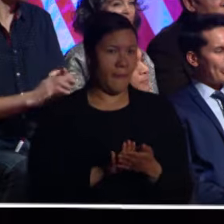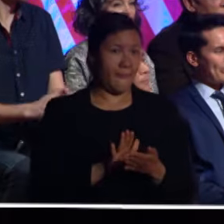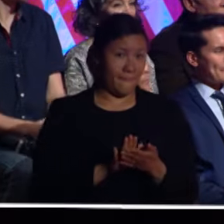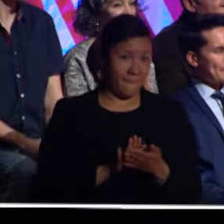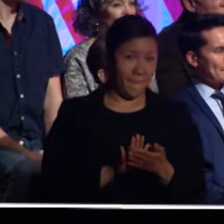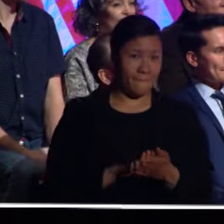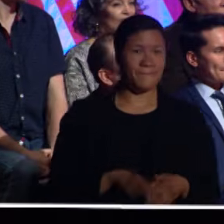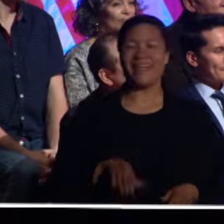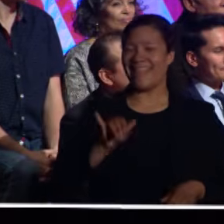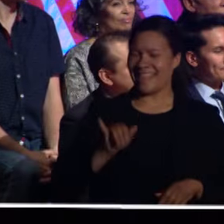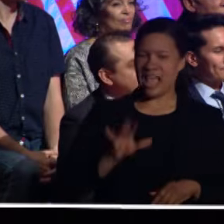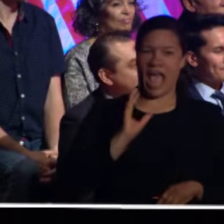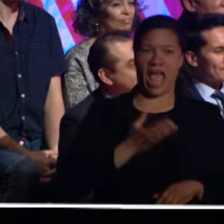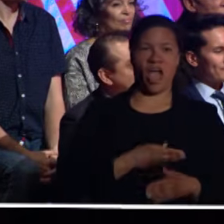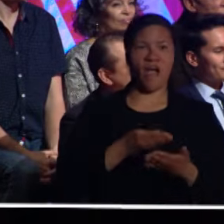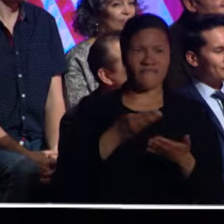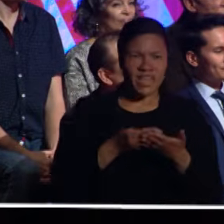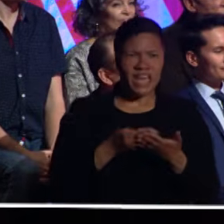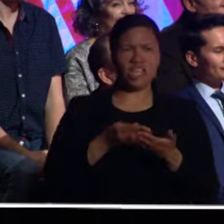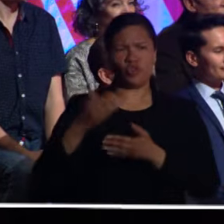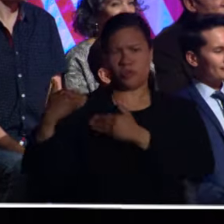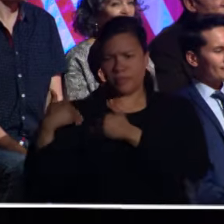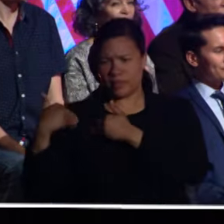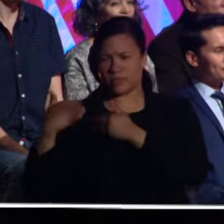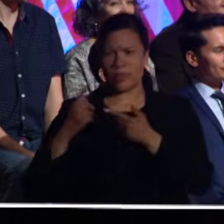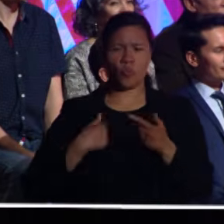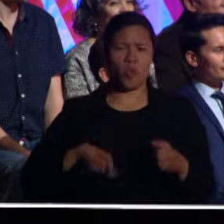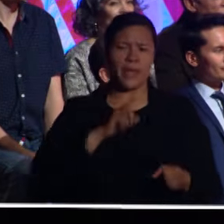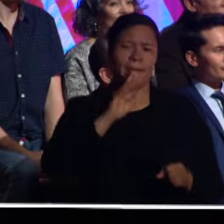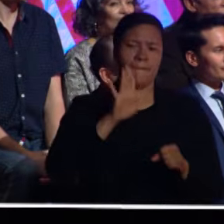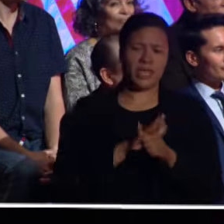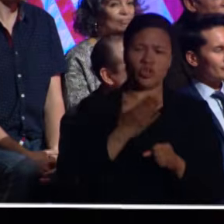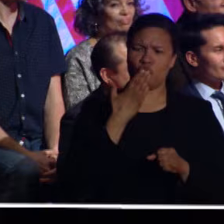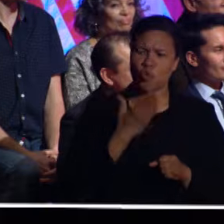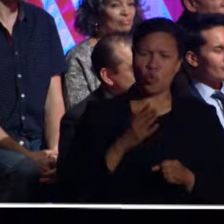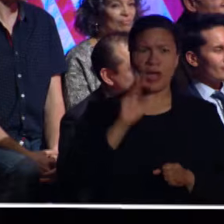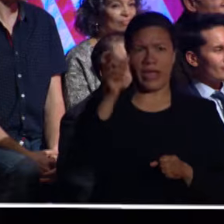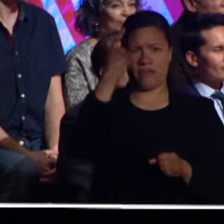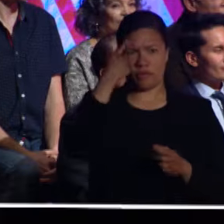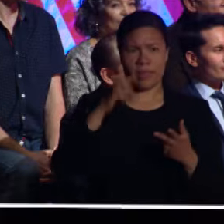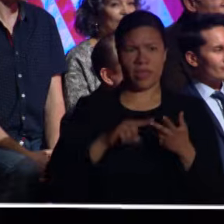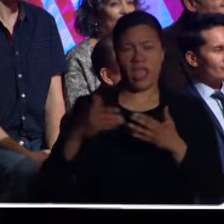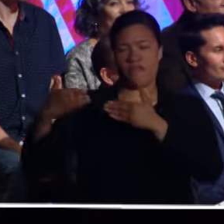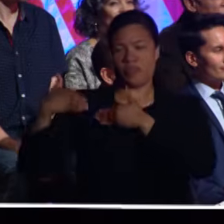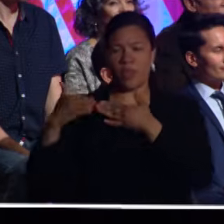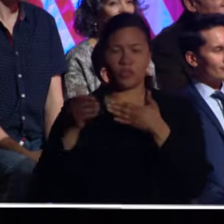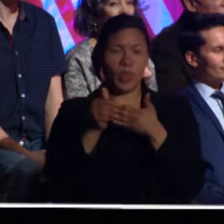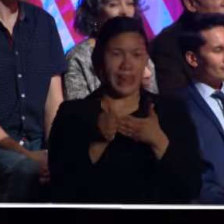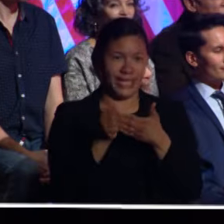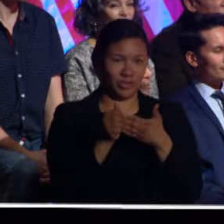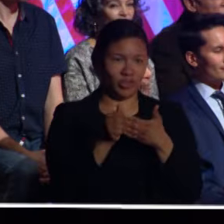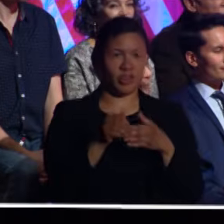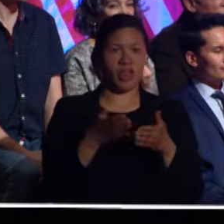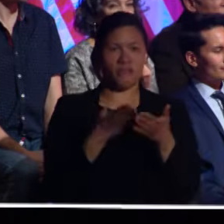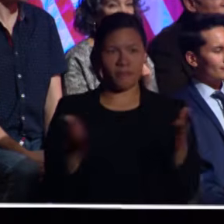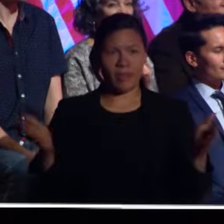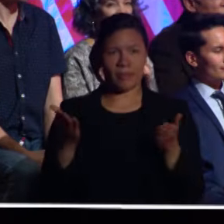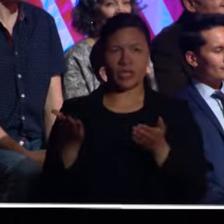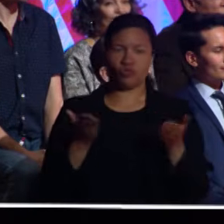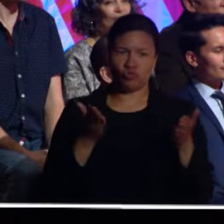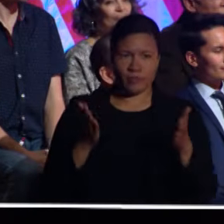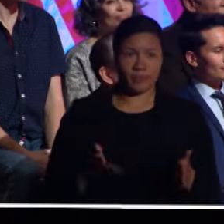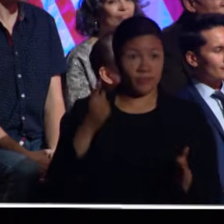own fiscal responsibility, our commitment to good government, and the responsible leadership of public servants